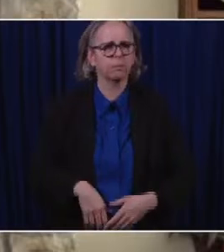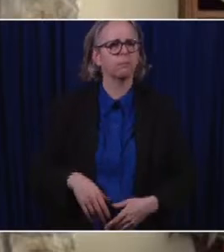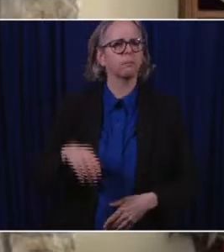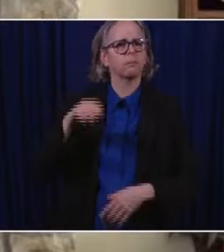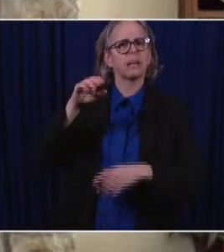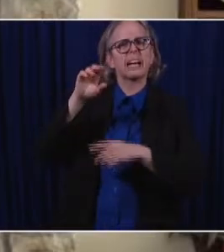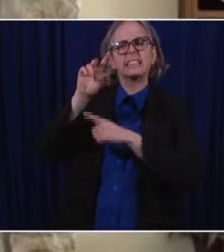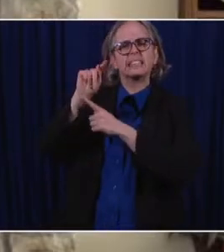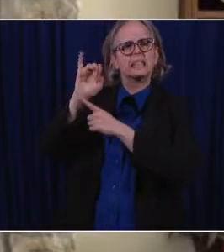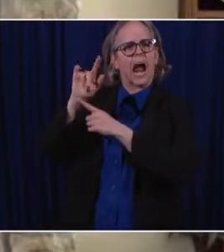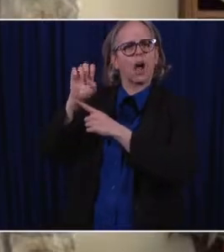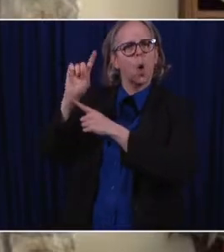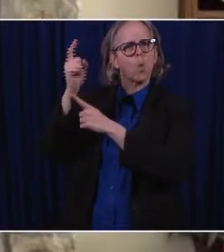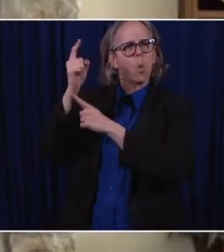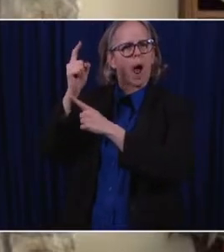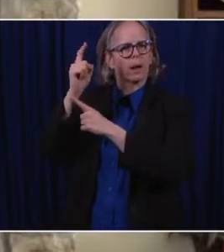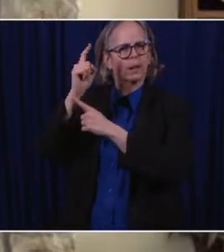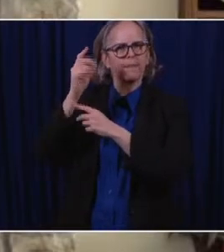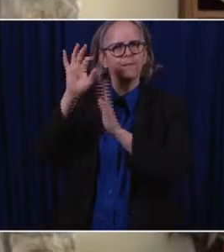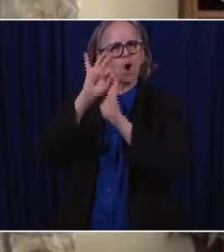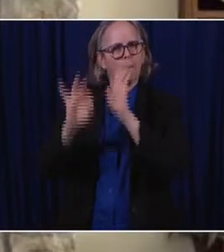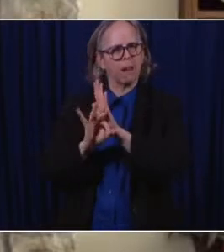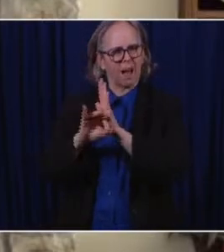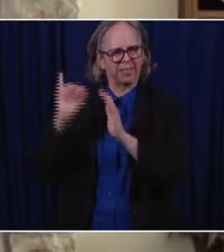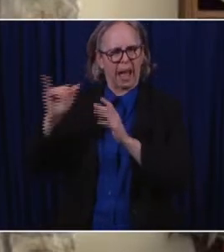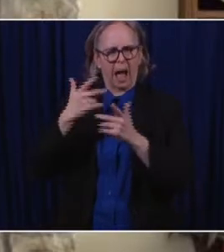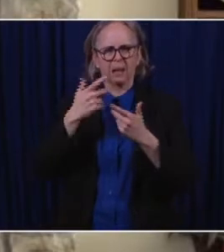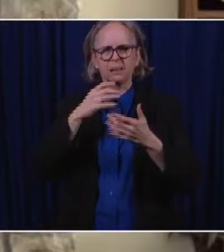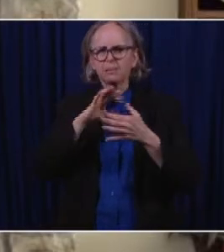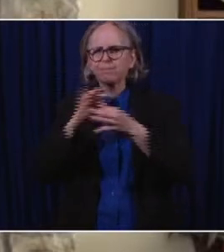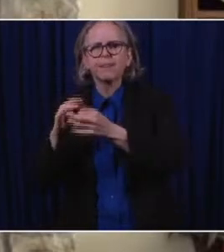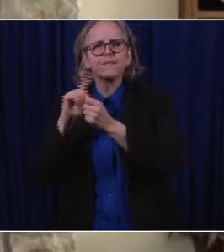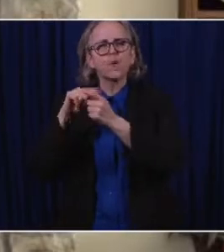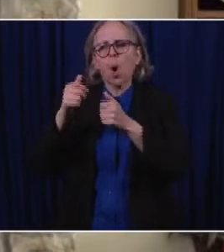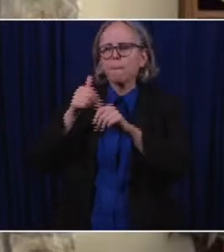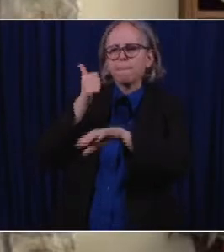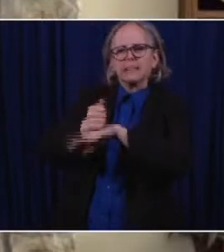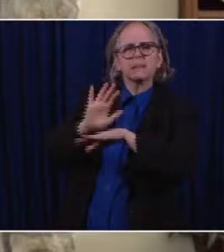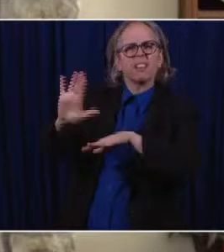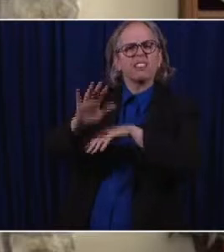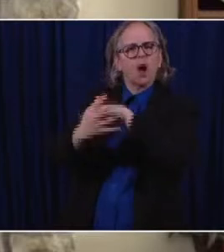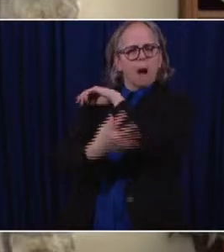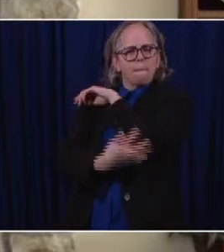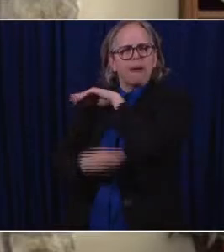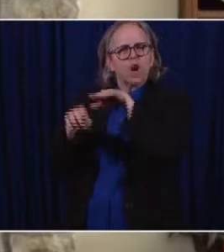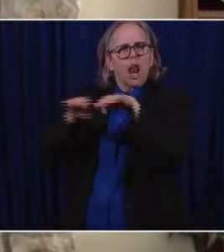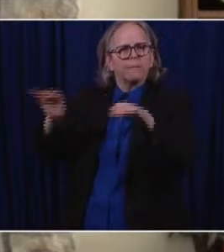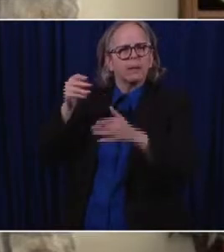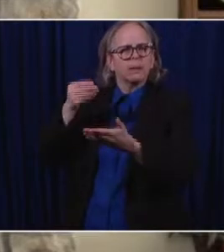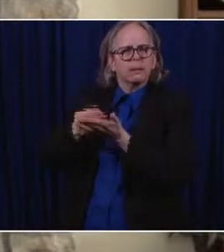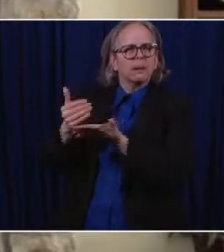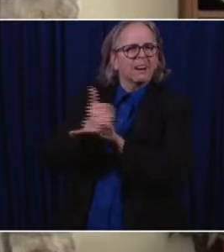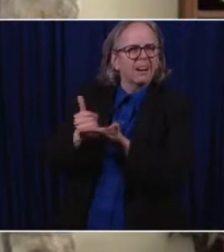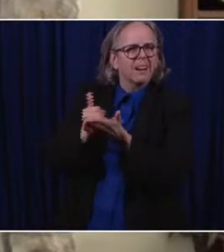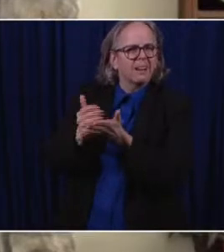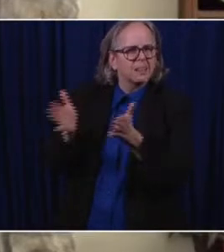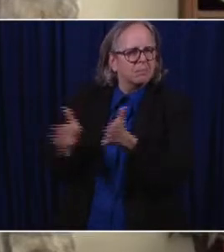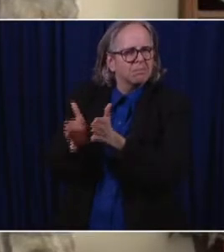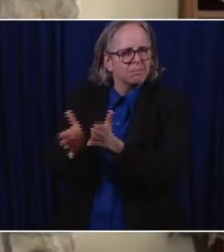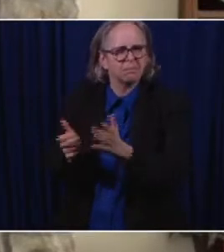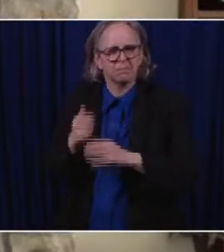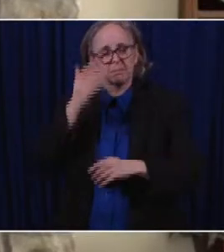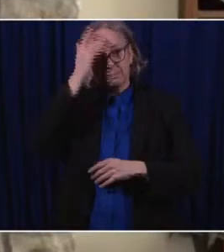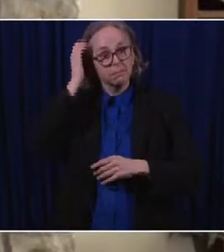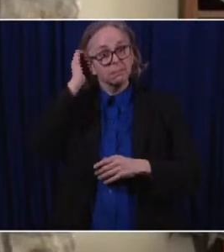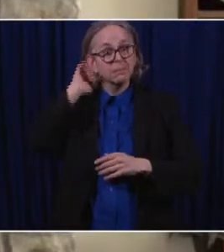poverty-related formula. So those school districts that have more poor students will get